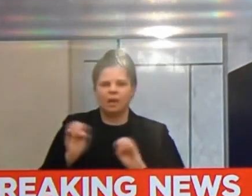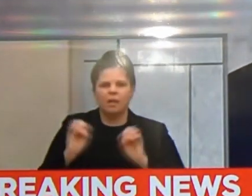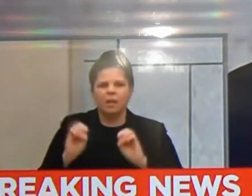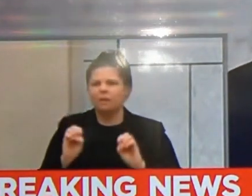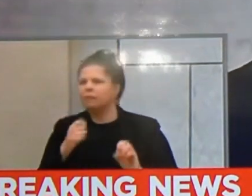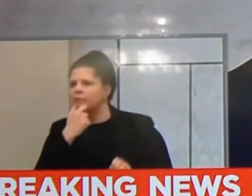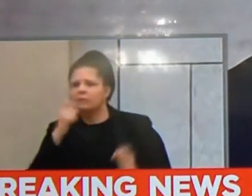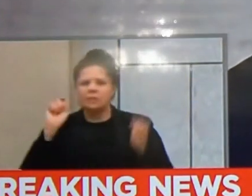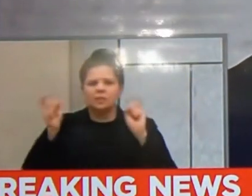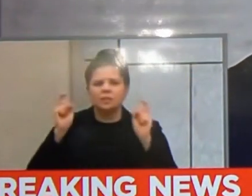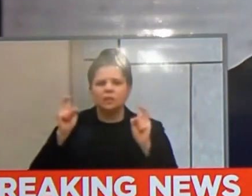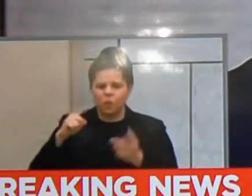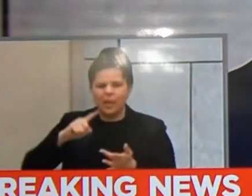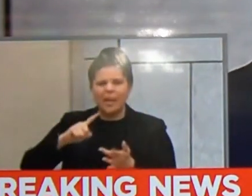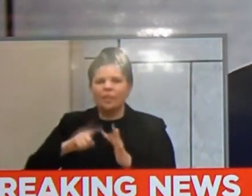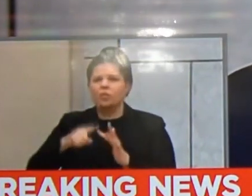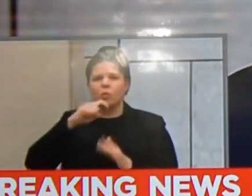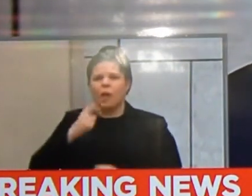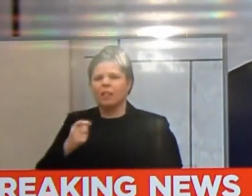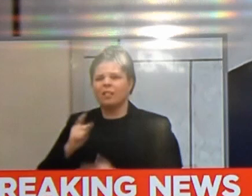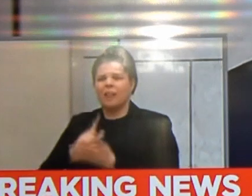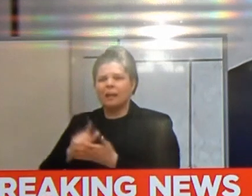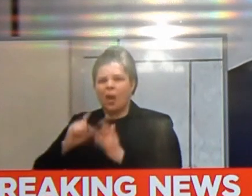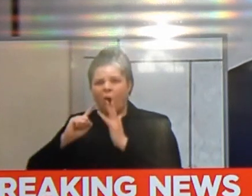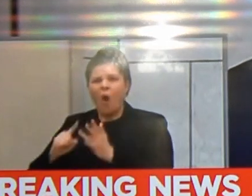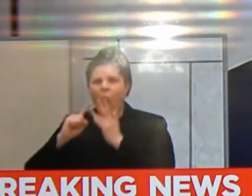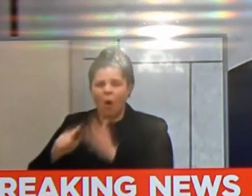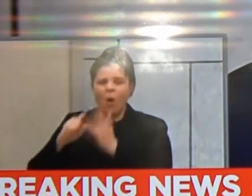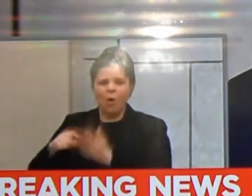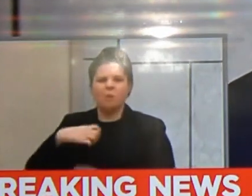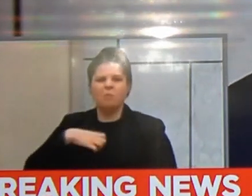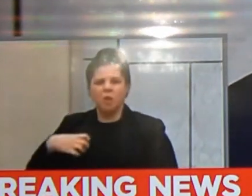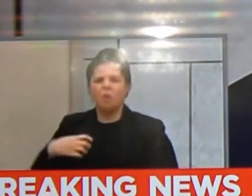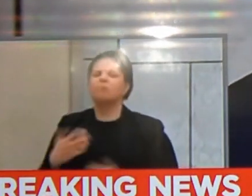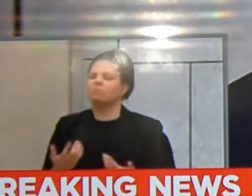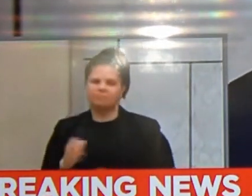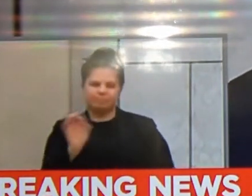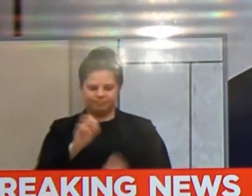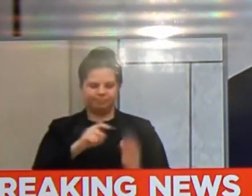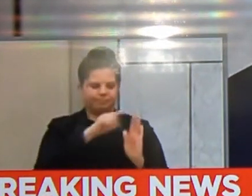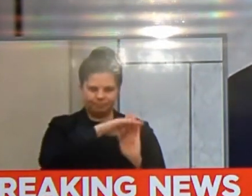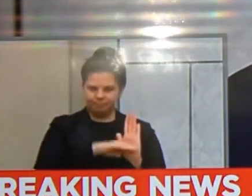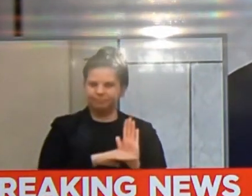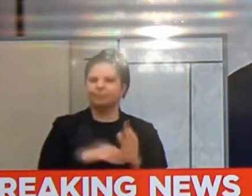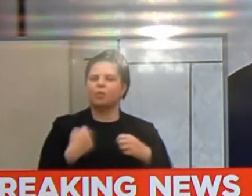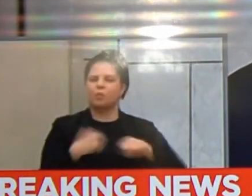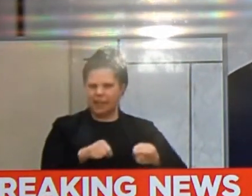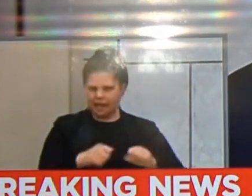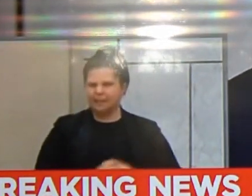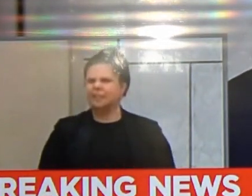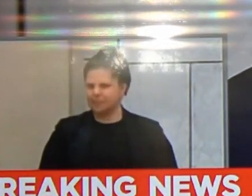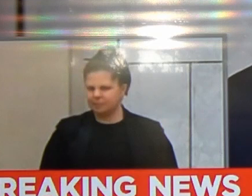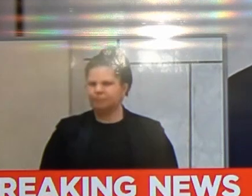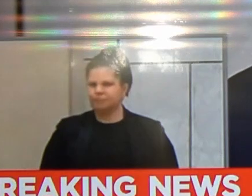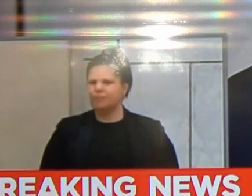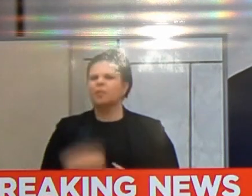protected. Also, the landlord would be protected in that the lease would not be able to be terminated on those grounds. So there's give